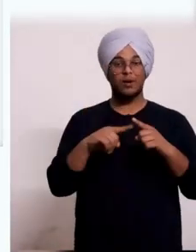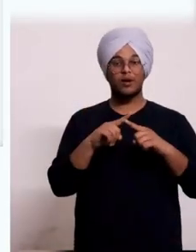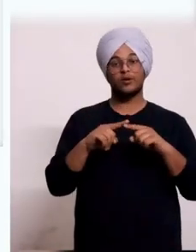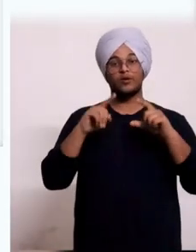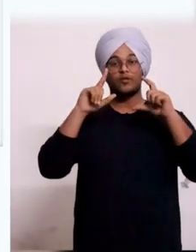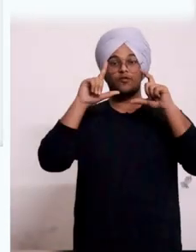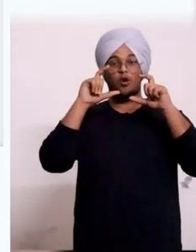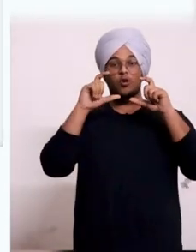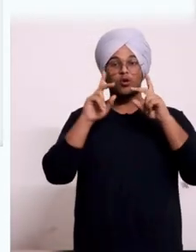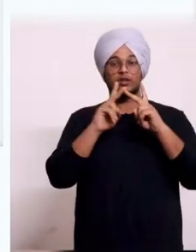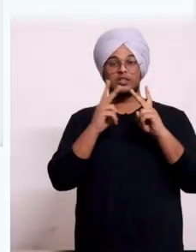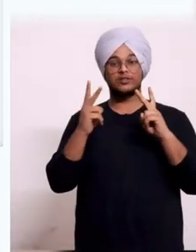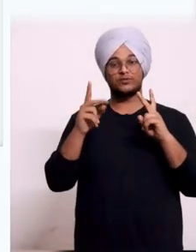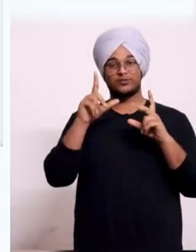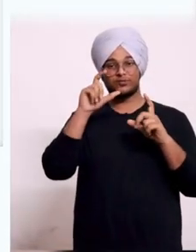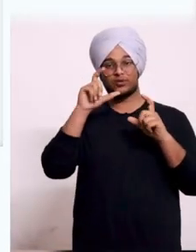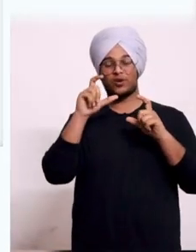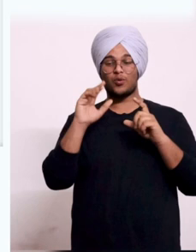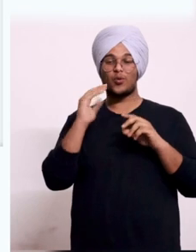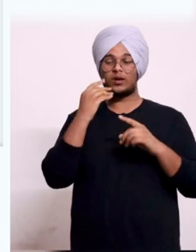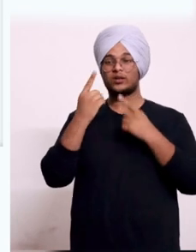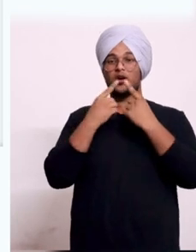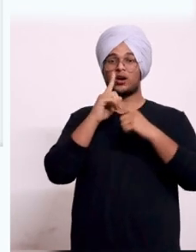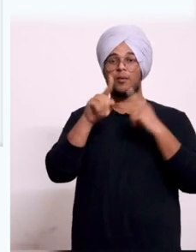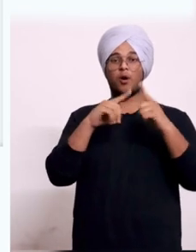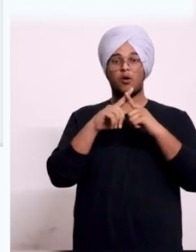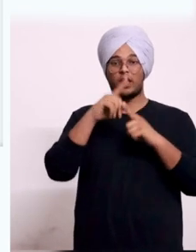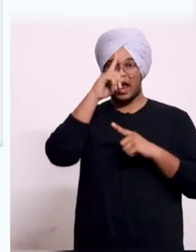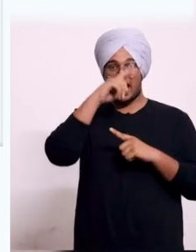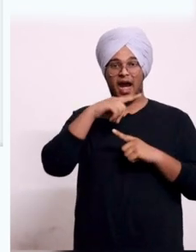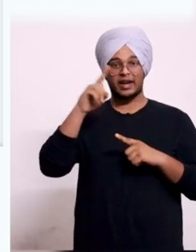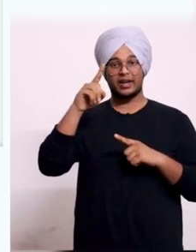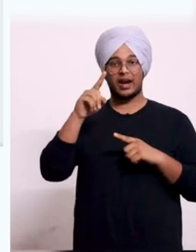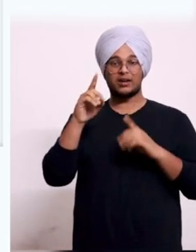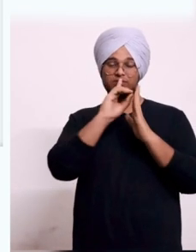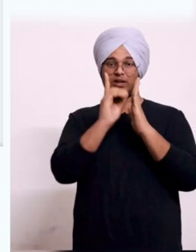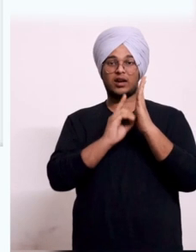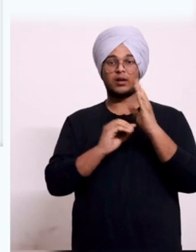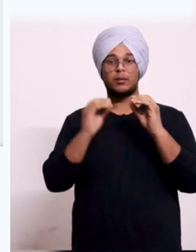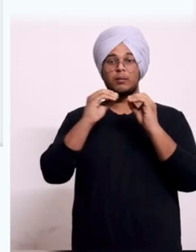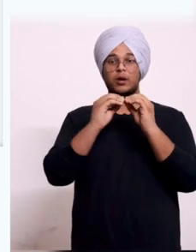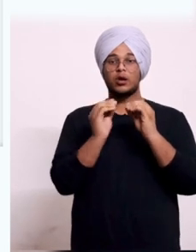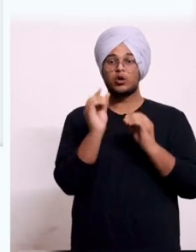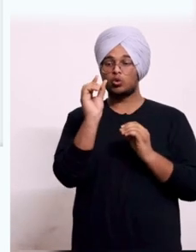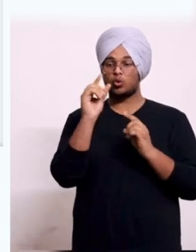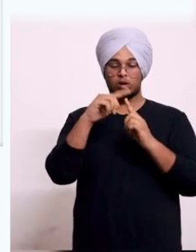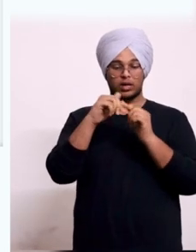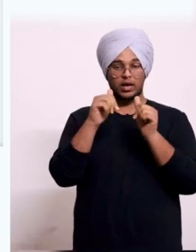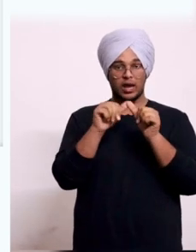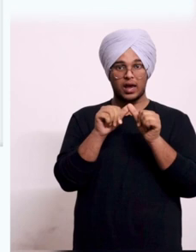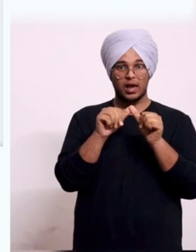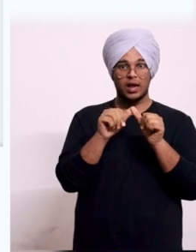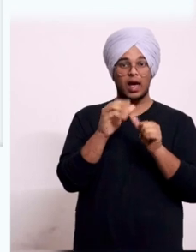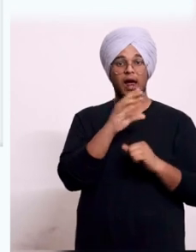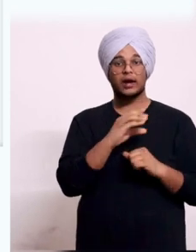Have you ever thought of patterns as mirror images? When you think of popular motifs in Indian design, buta